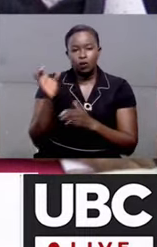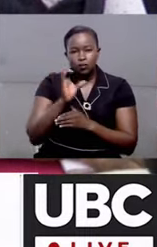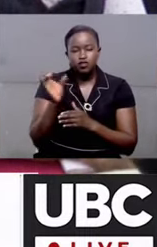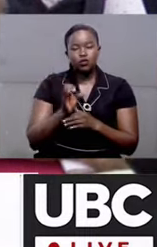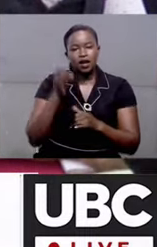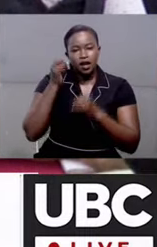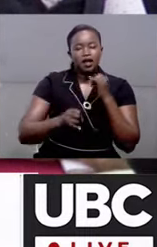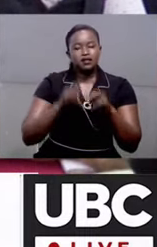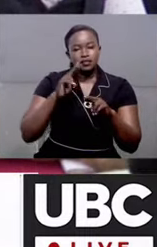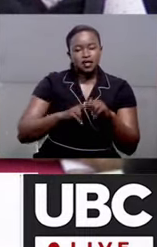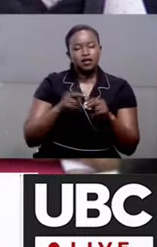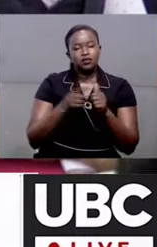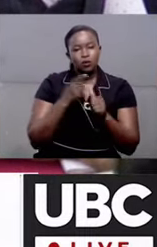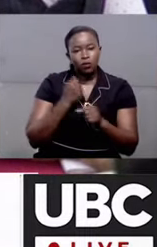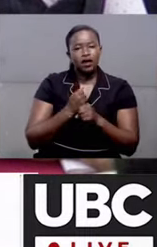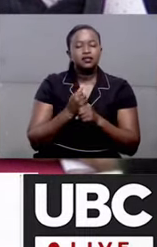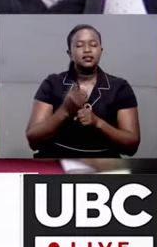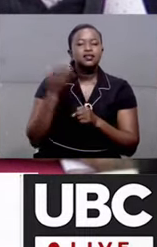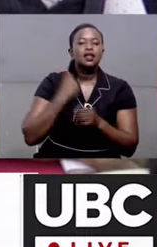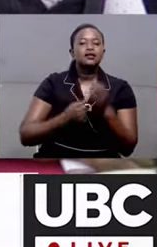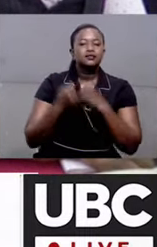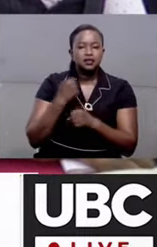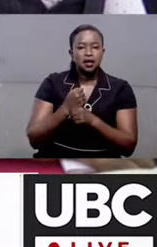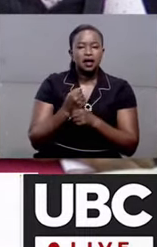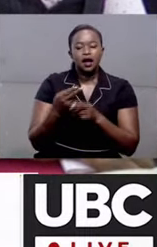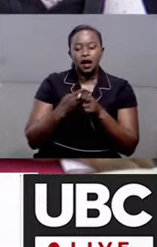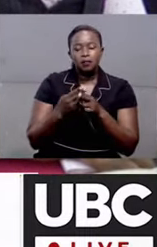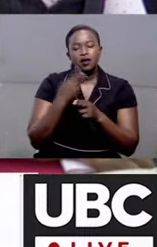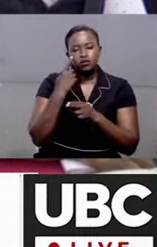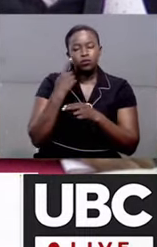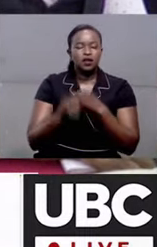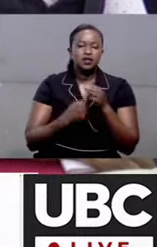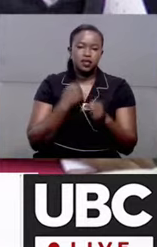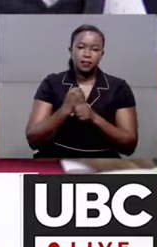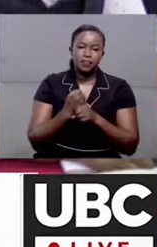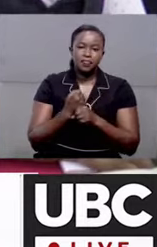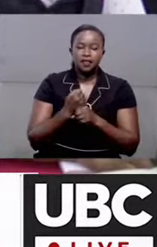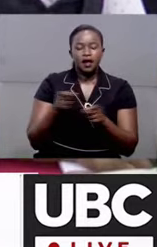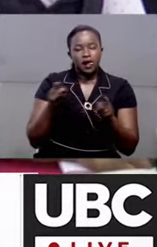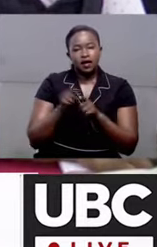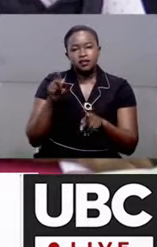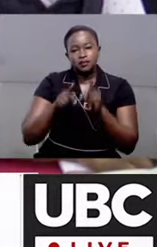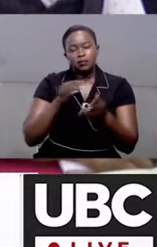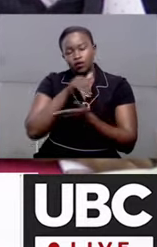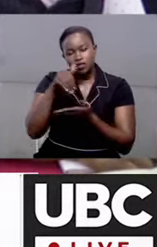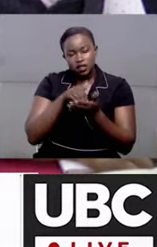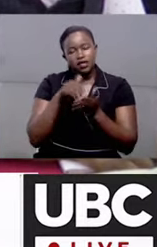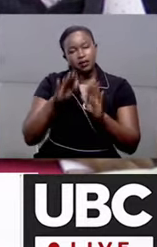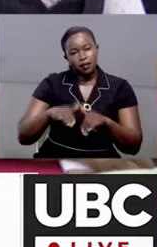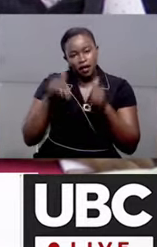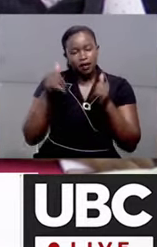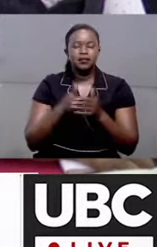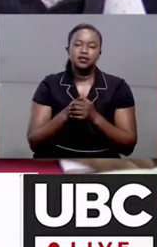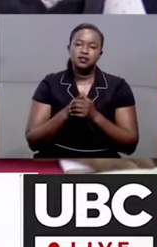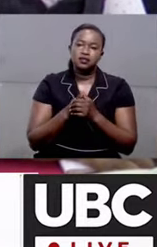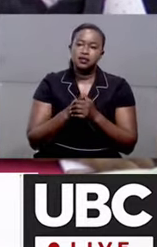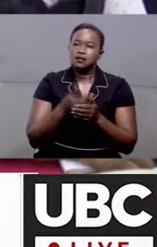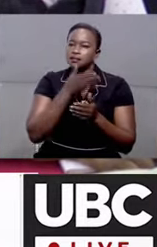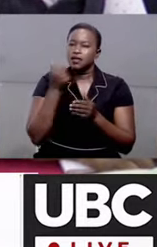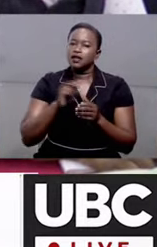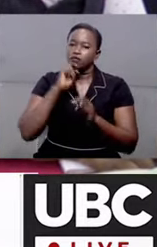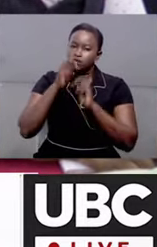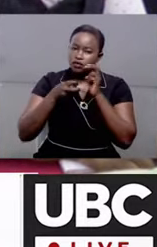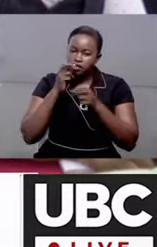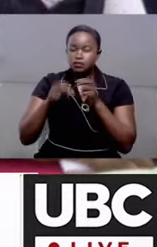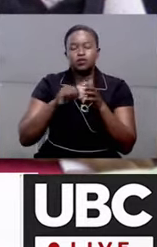year. So that will actually have been about a year. That's why I was saying that as a people-centered parliament, is it not prudent that will respond to these issues, listen, Right